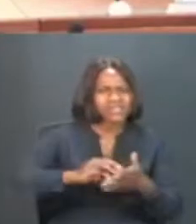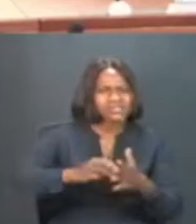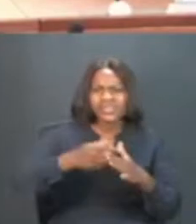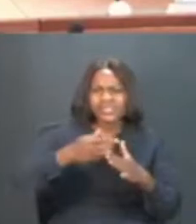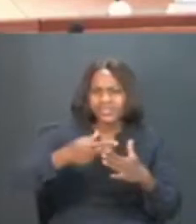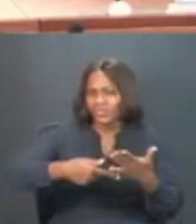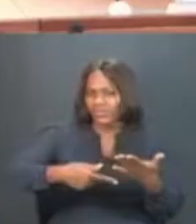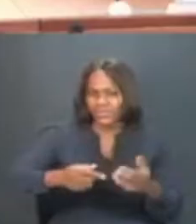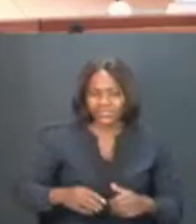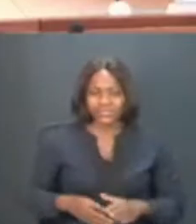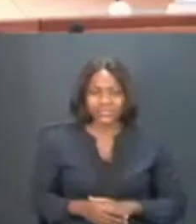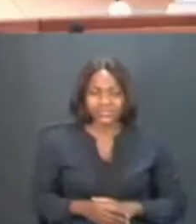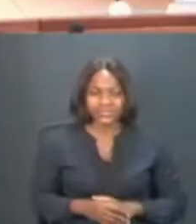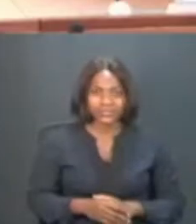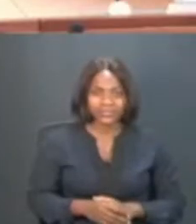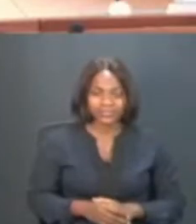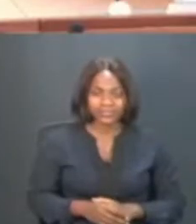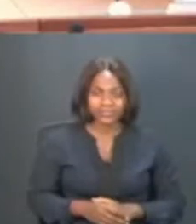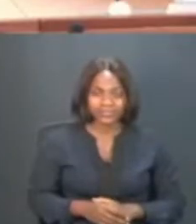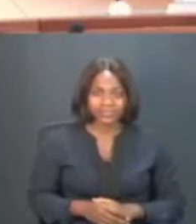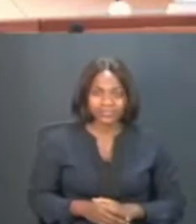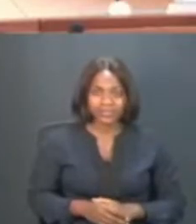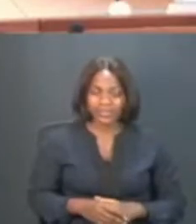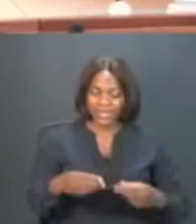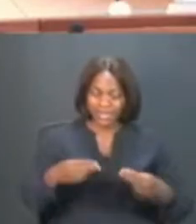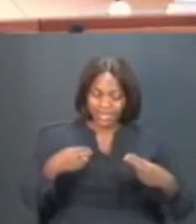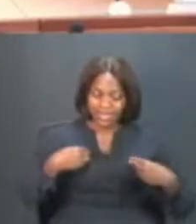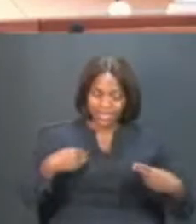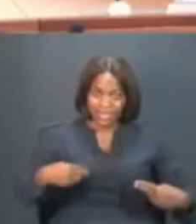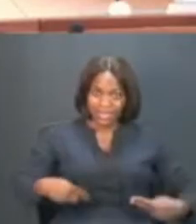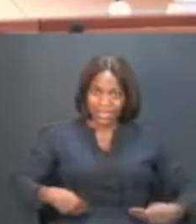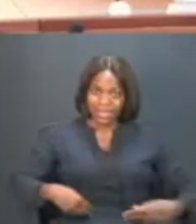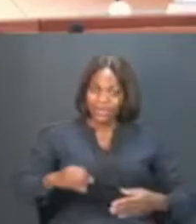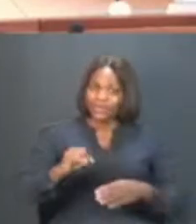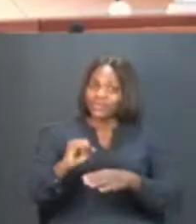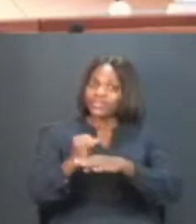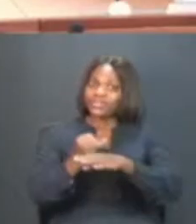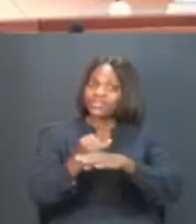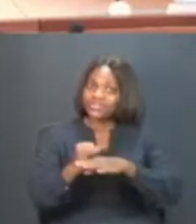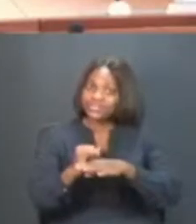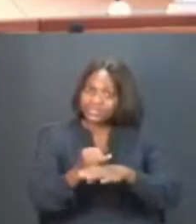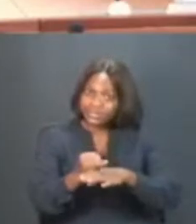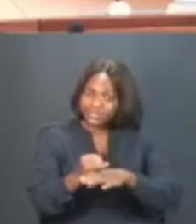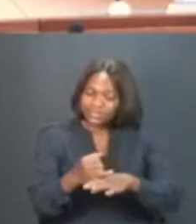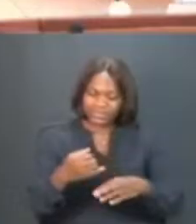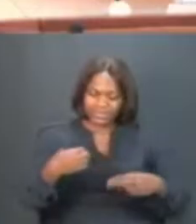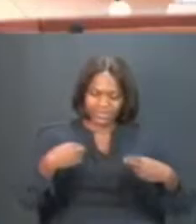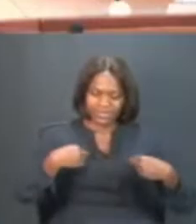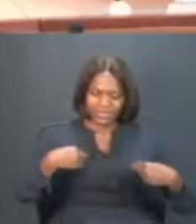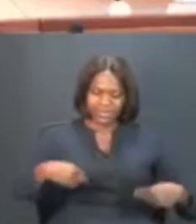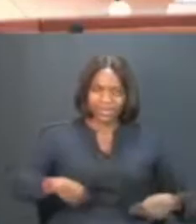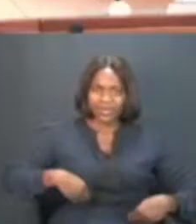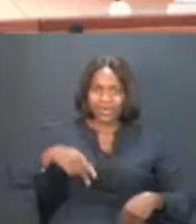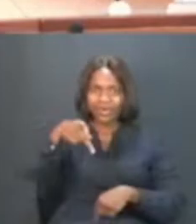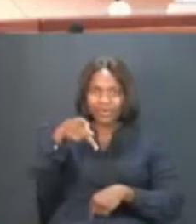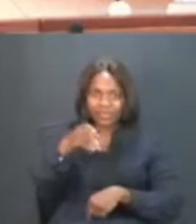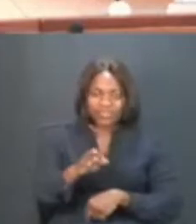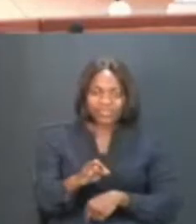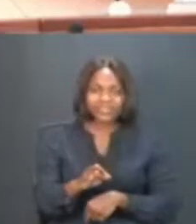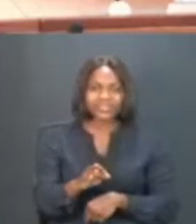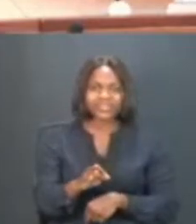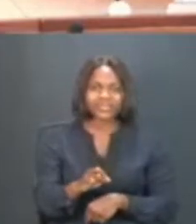that our health institutions, our health professionals must